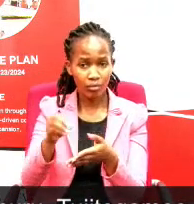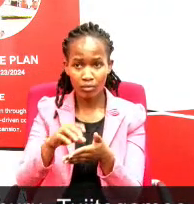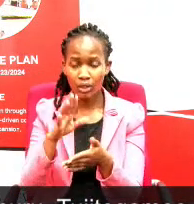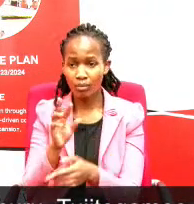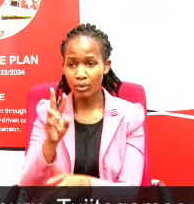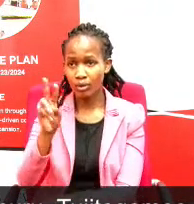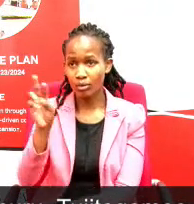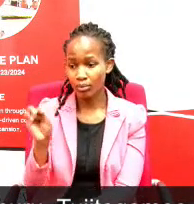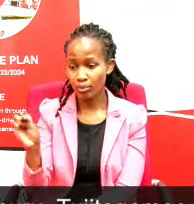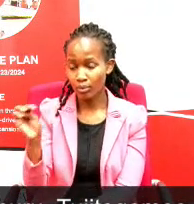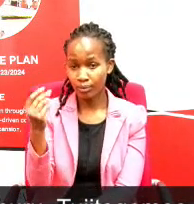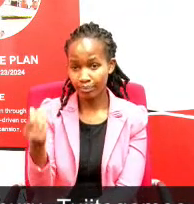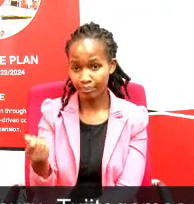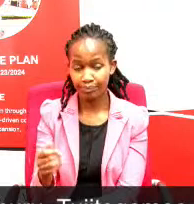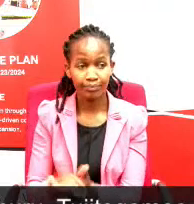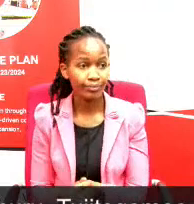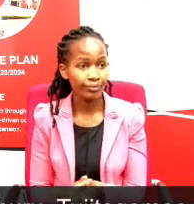million.